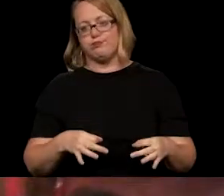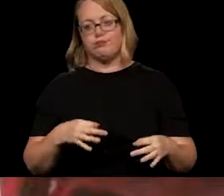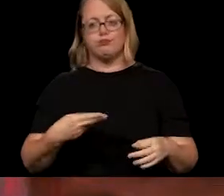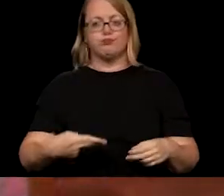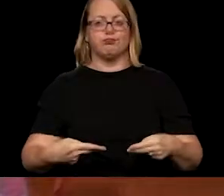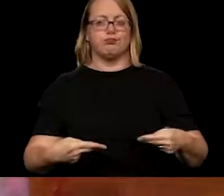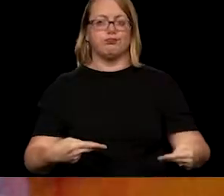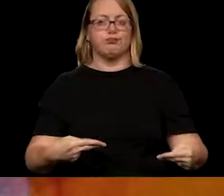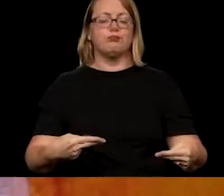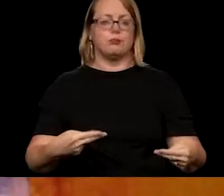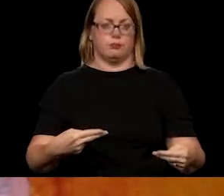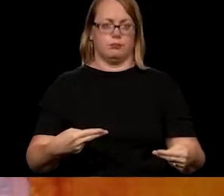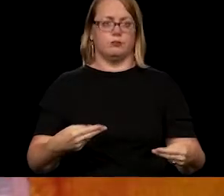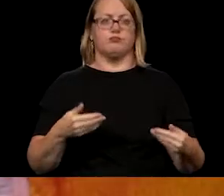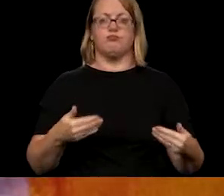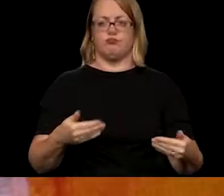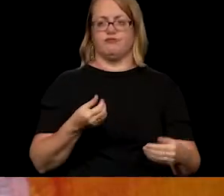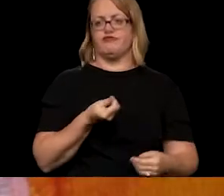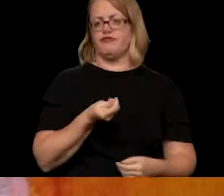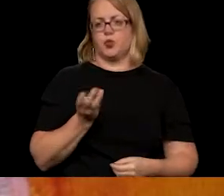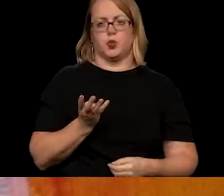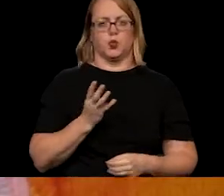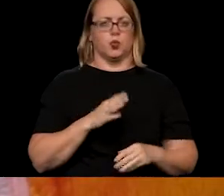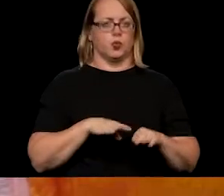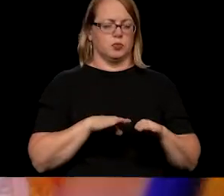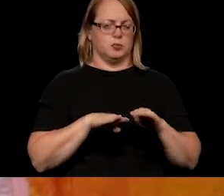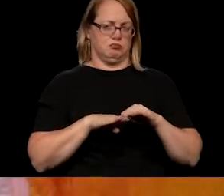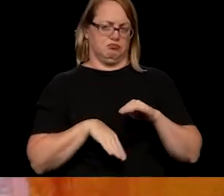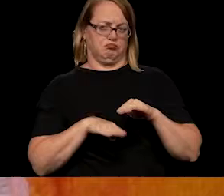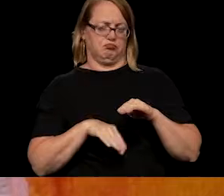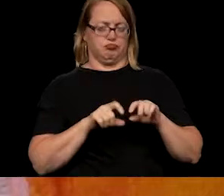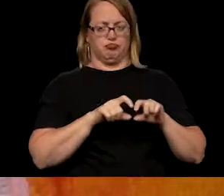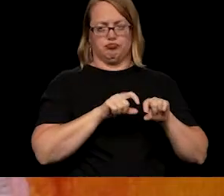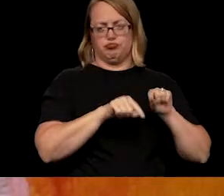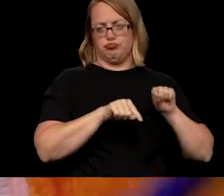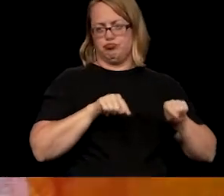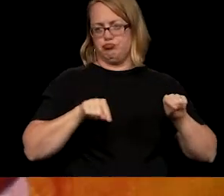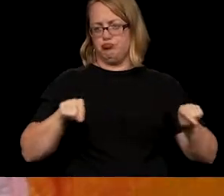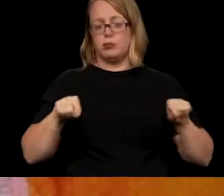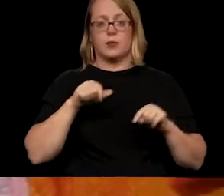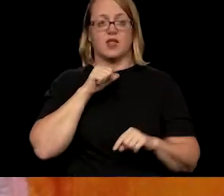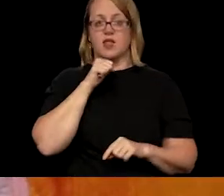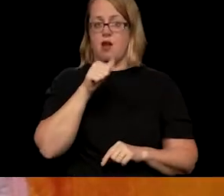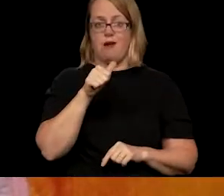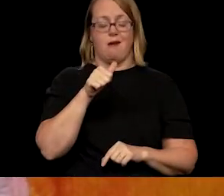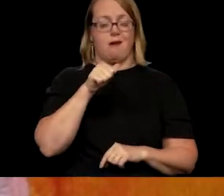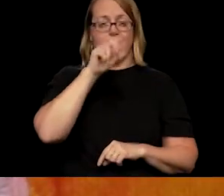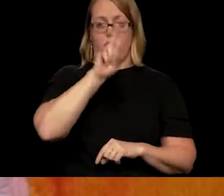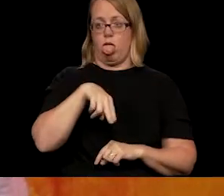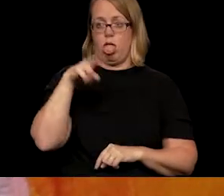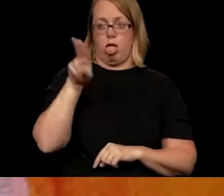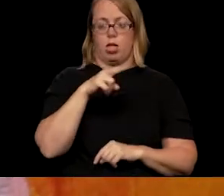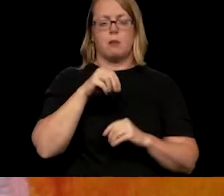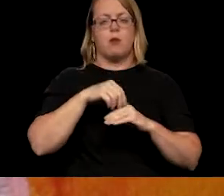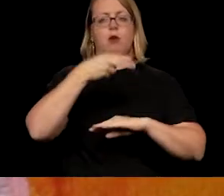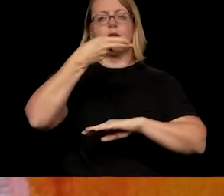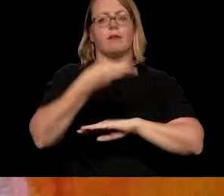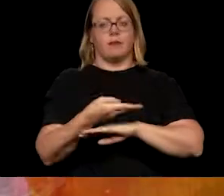But these lines are a little bit more horizontal because they're on the ground. You don't need to move around as much.